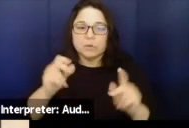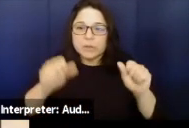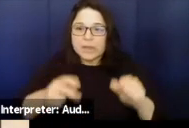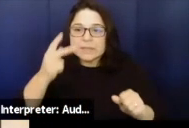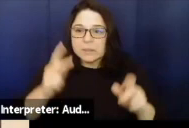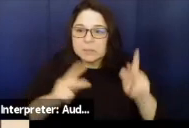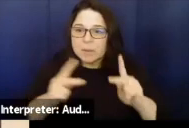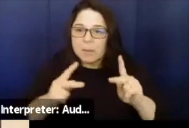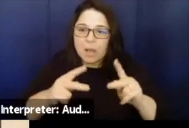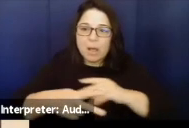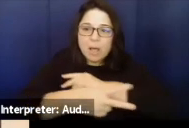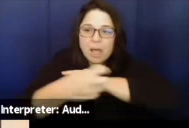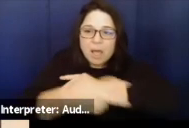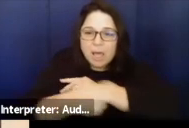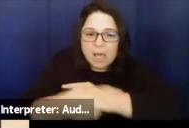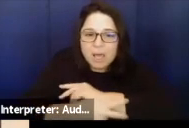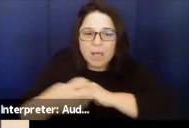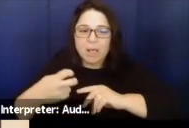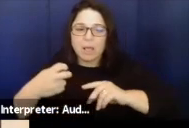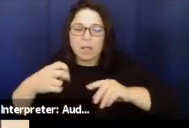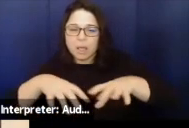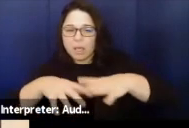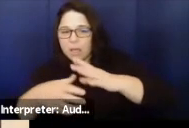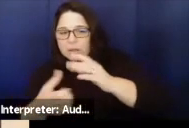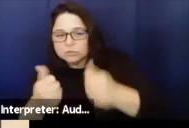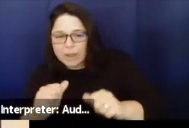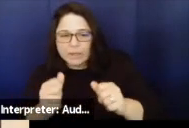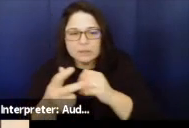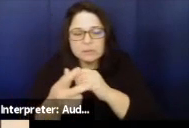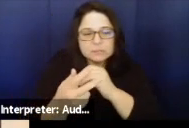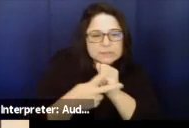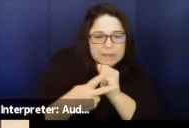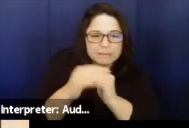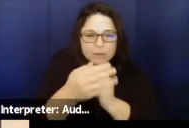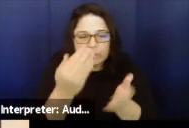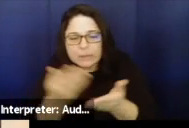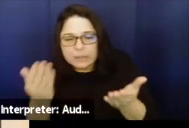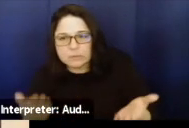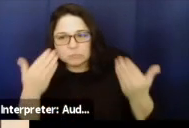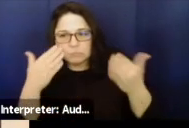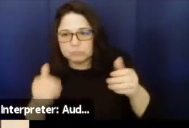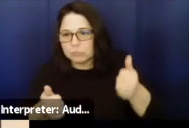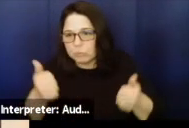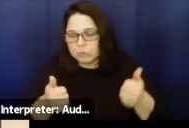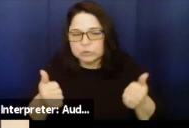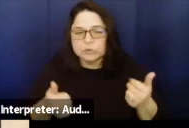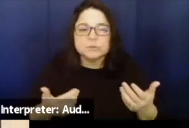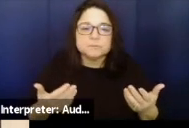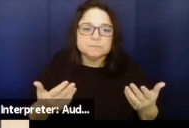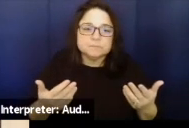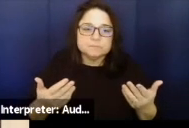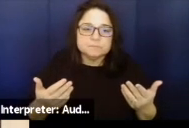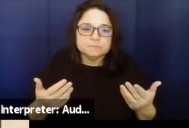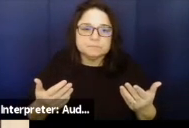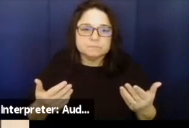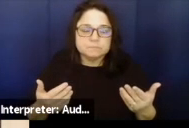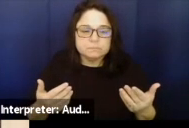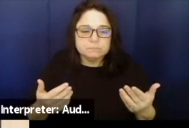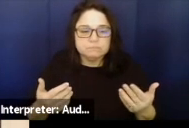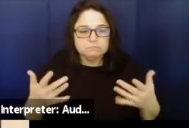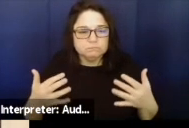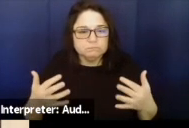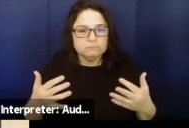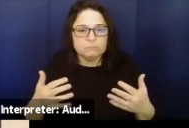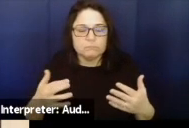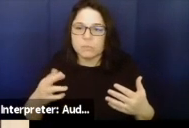buildings or trying to salvage their own belongings. Some of the